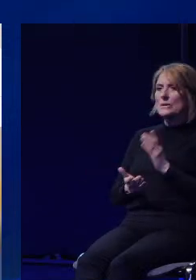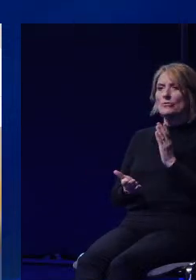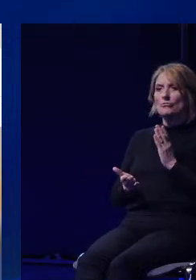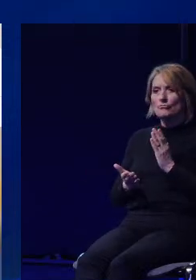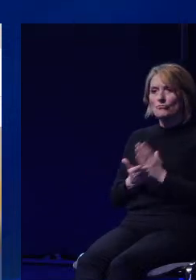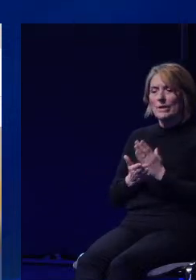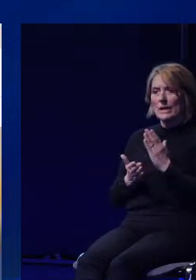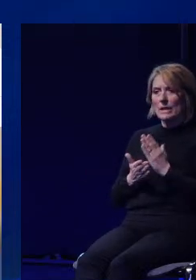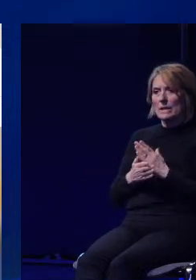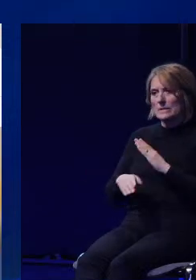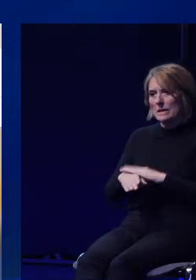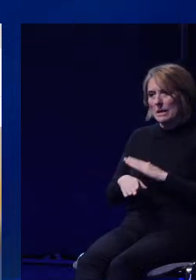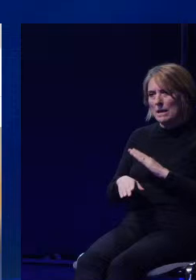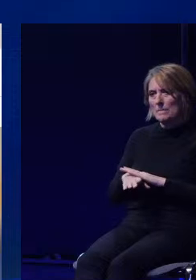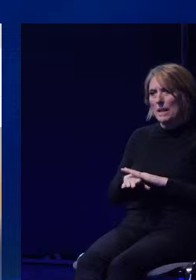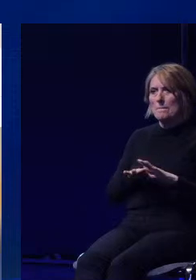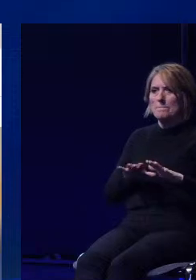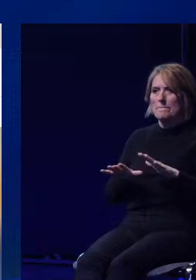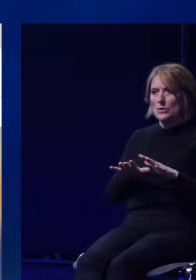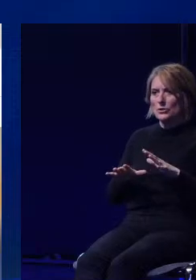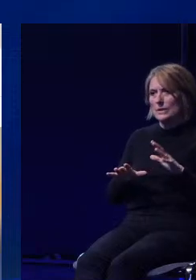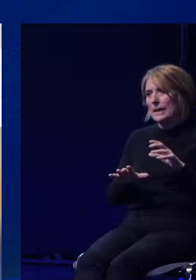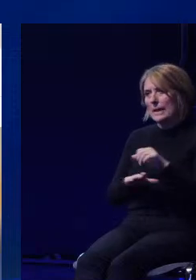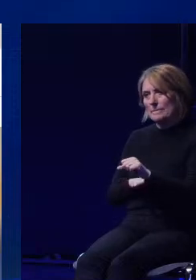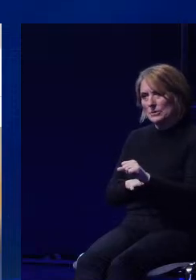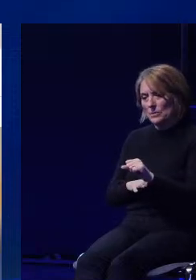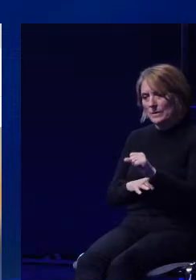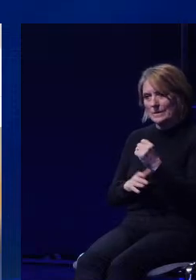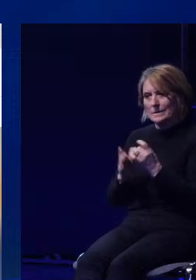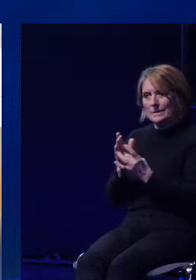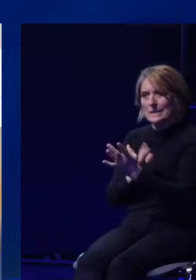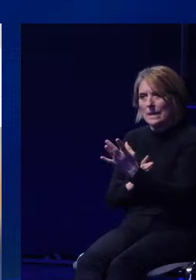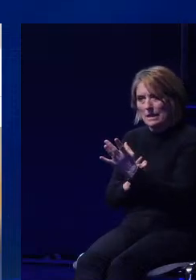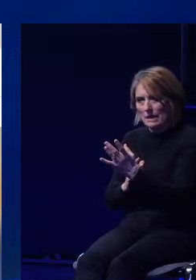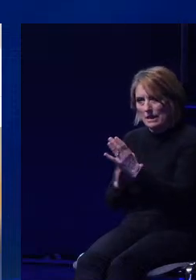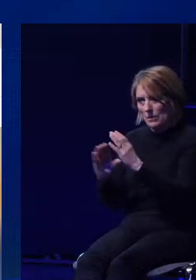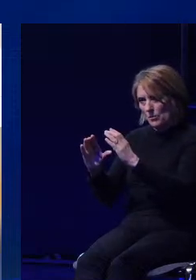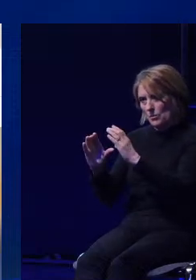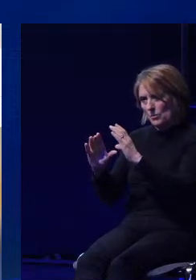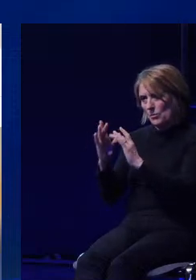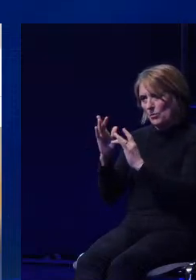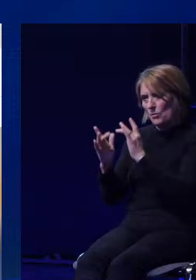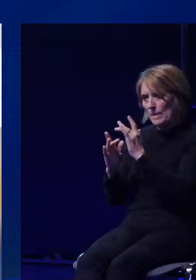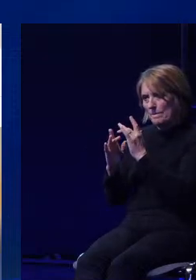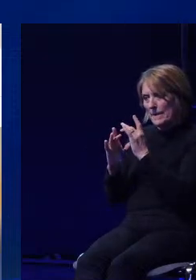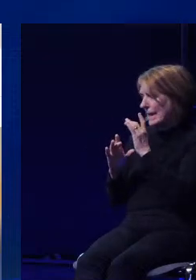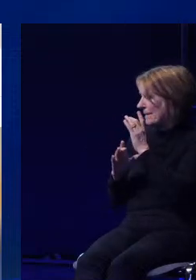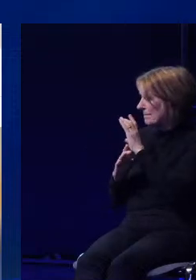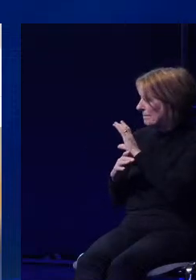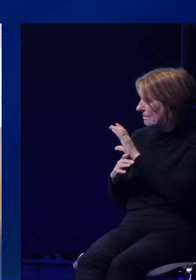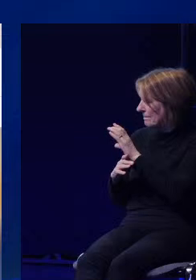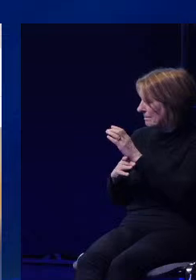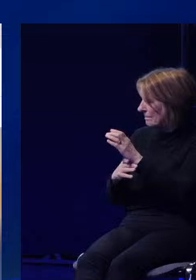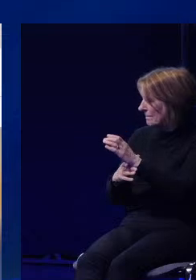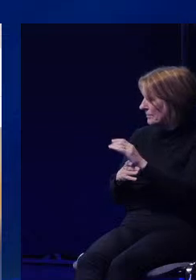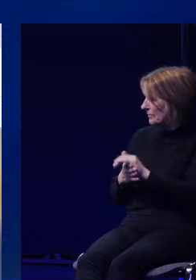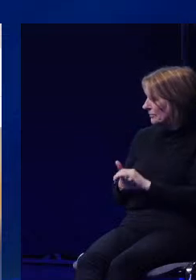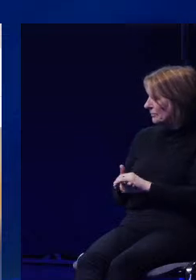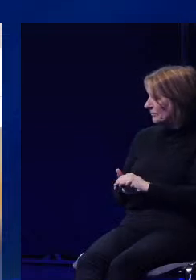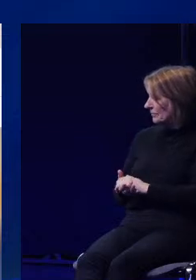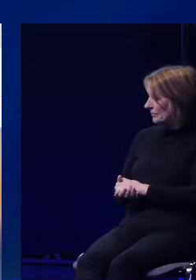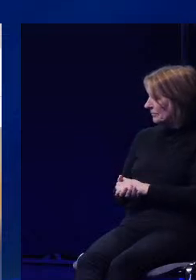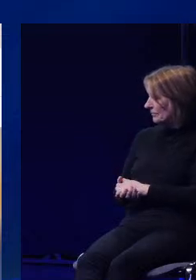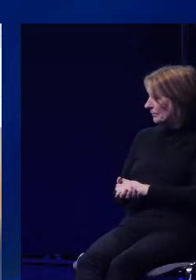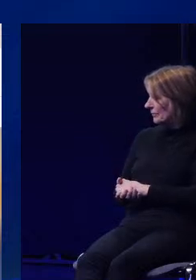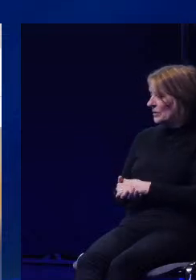motion capture with a single camera right here, this webcam here. And the way that works is you can use